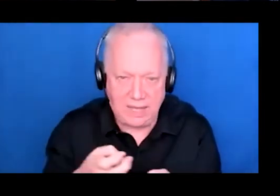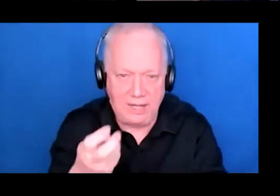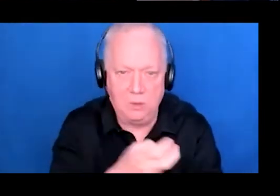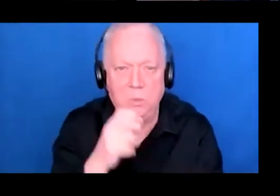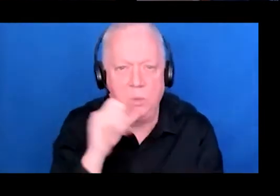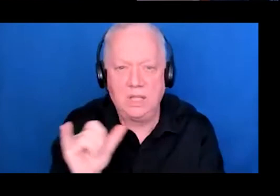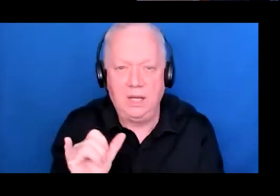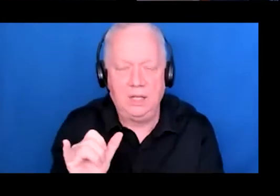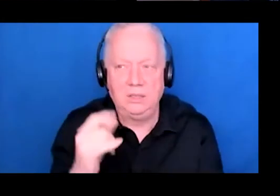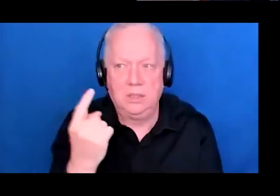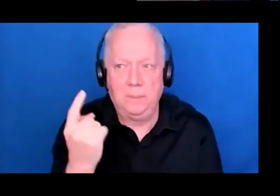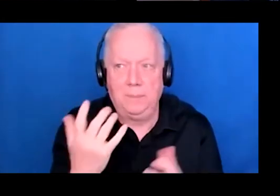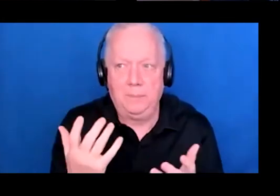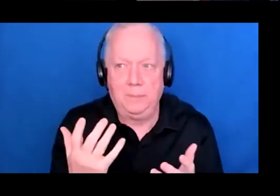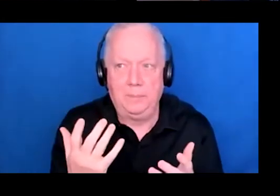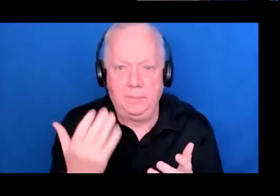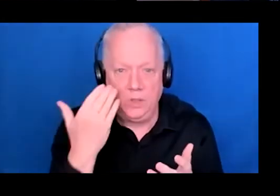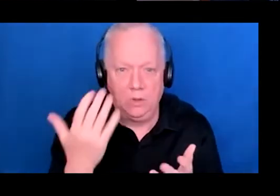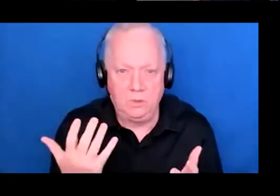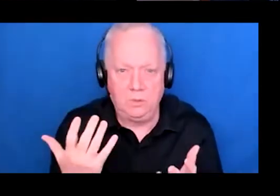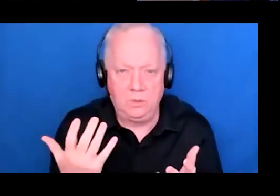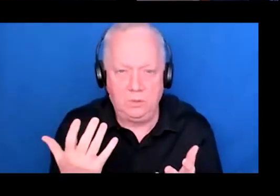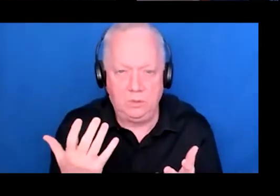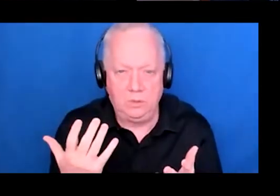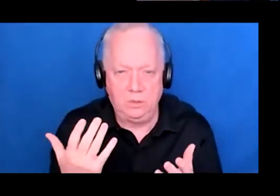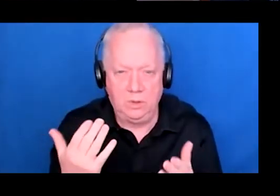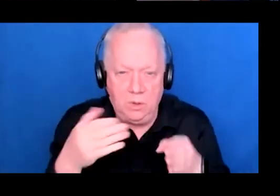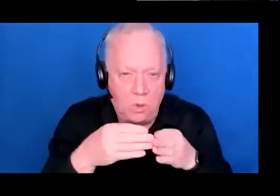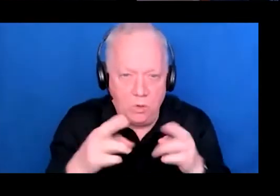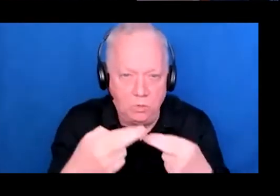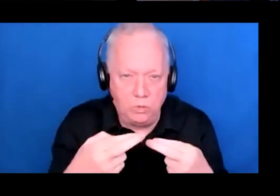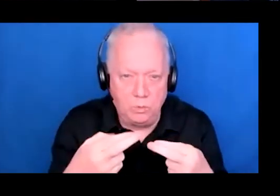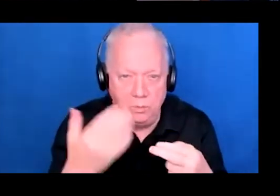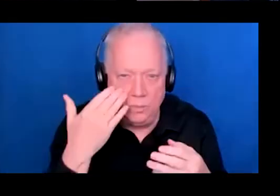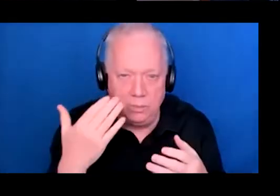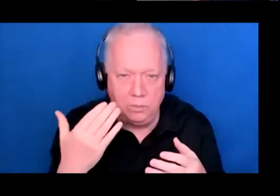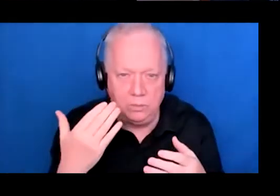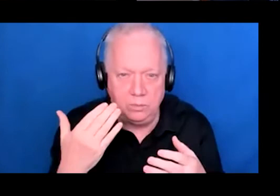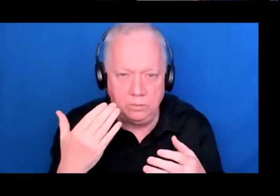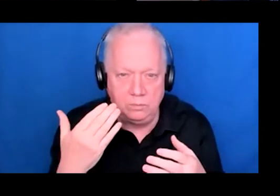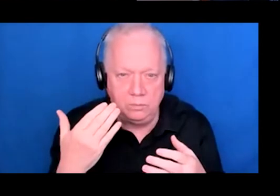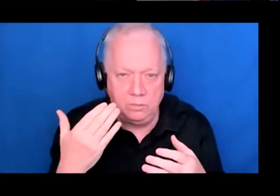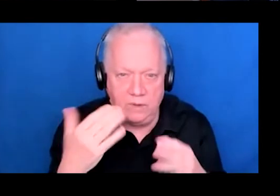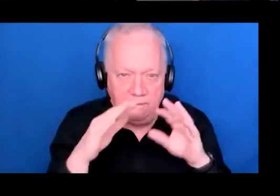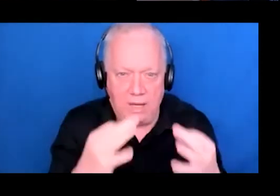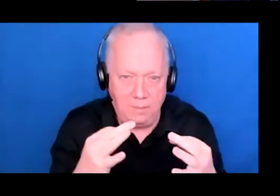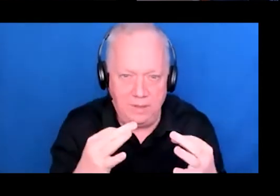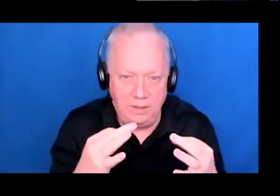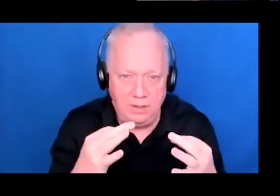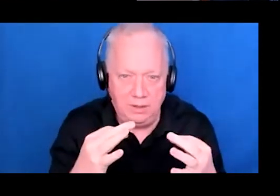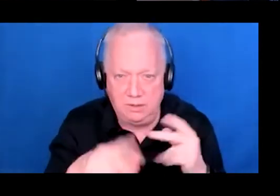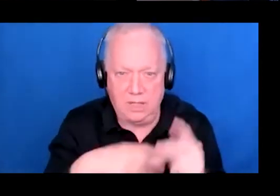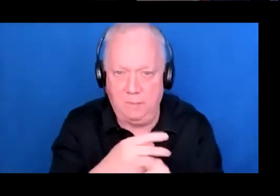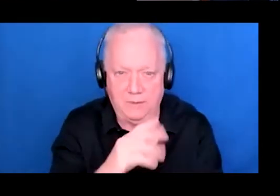like some, you know, kind of corner of the room, you know, like family